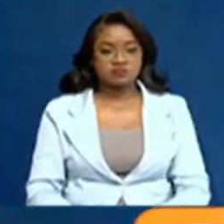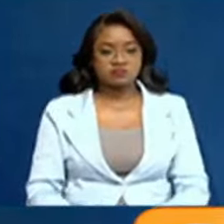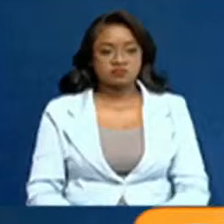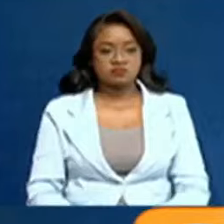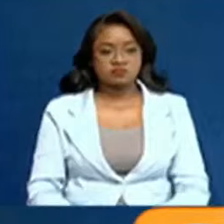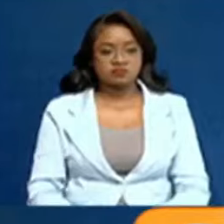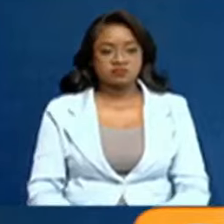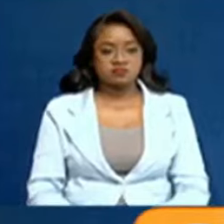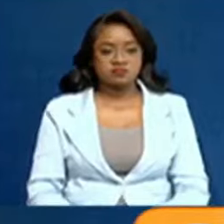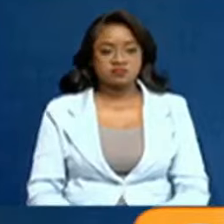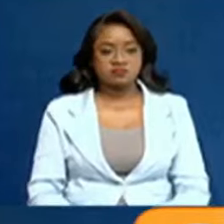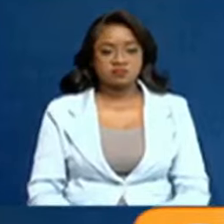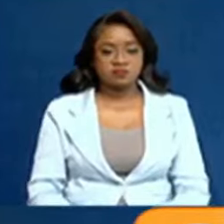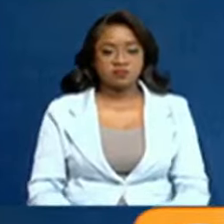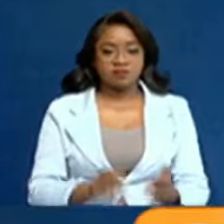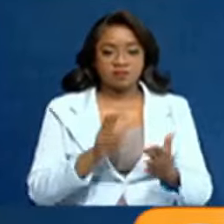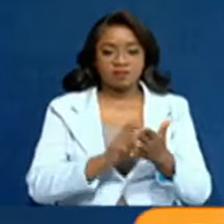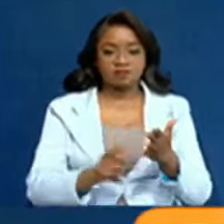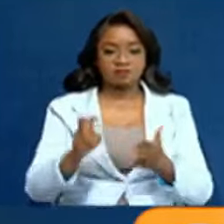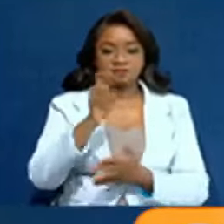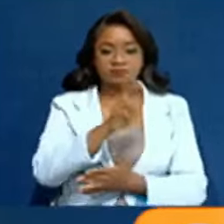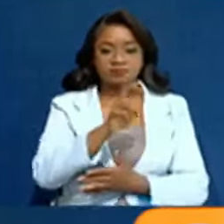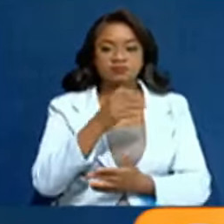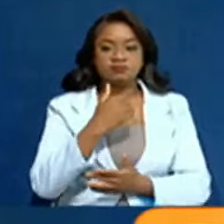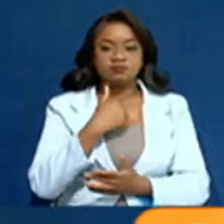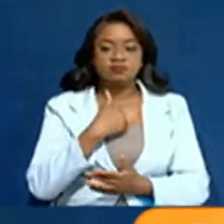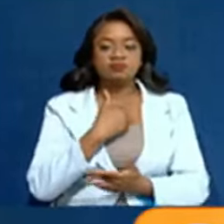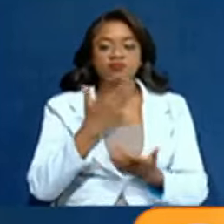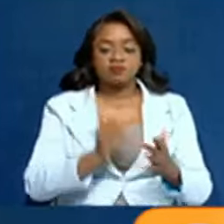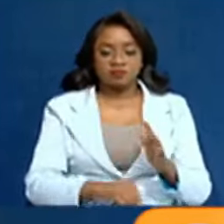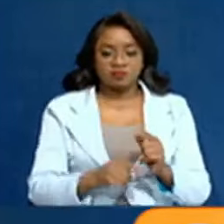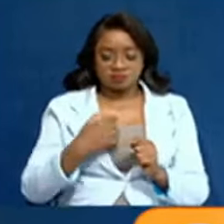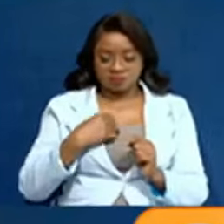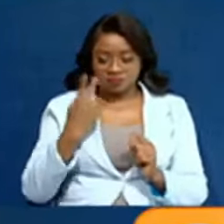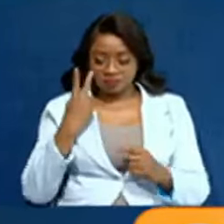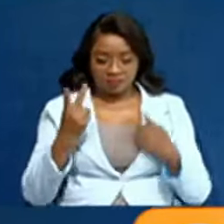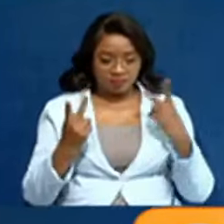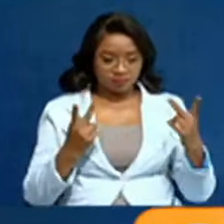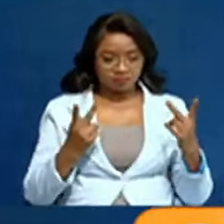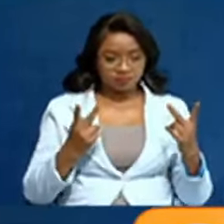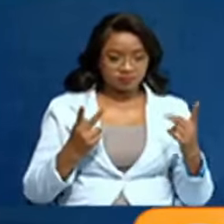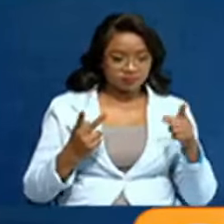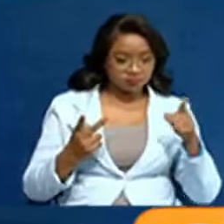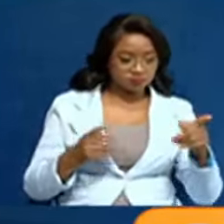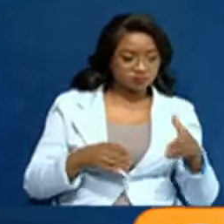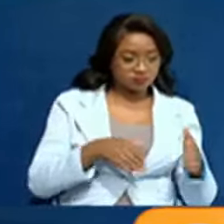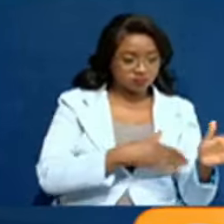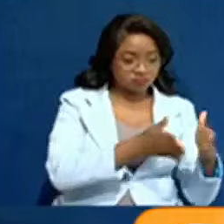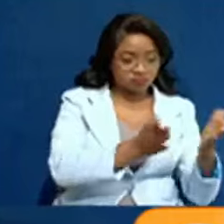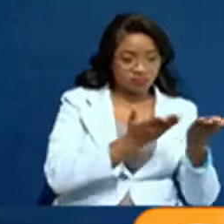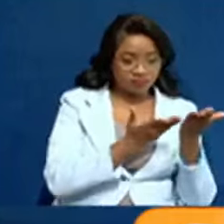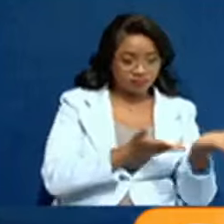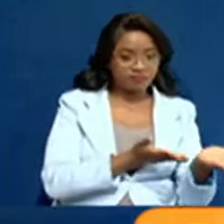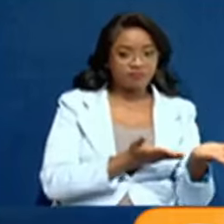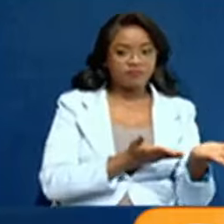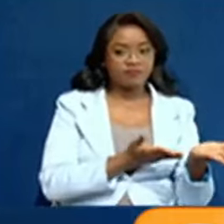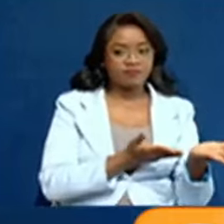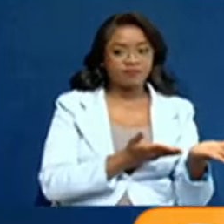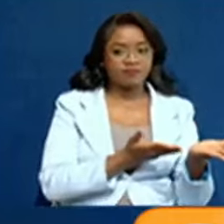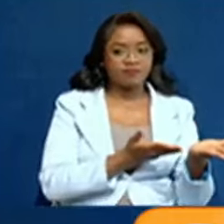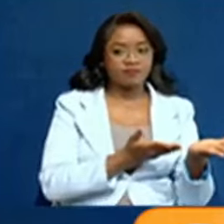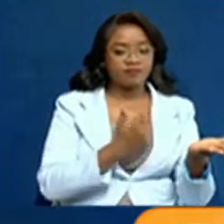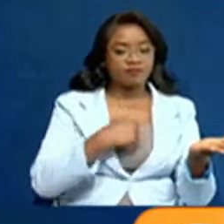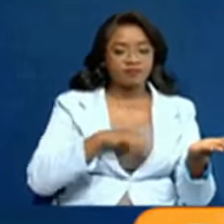The advantage or the opportunity that I see in Eldoret per se is that already we